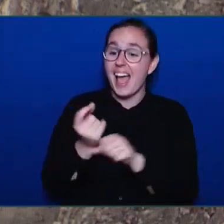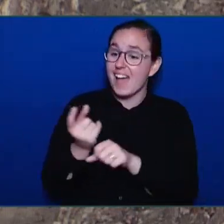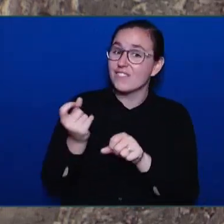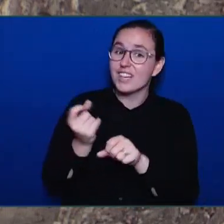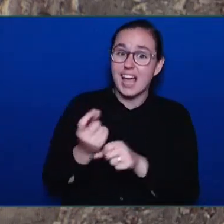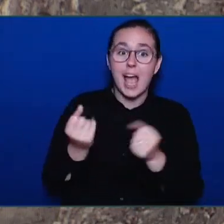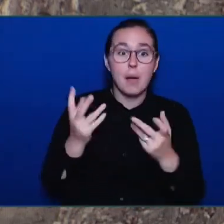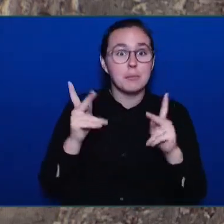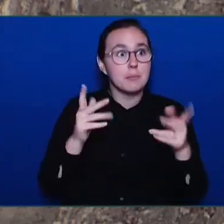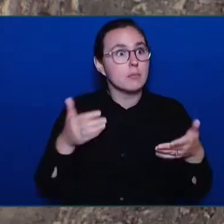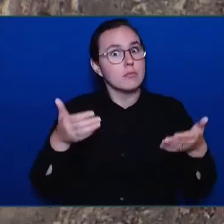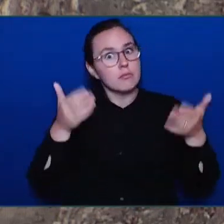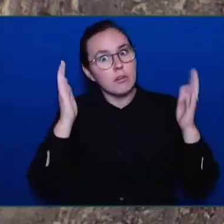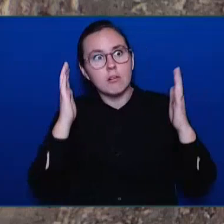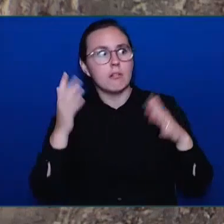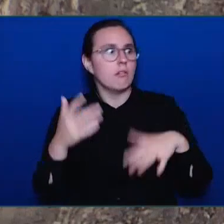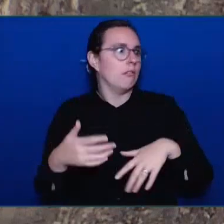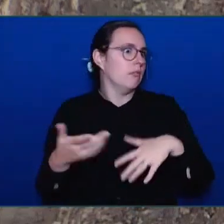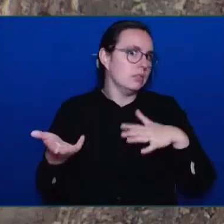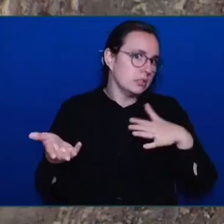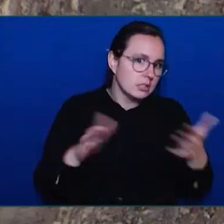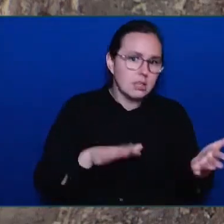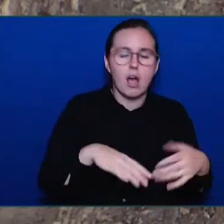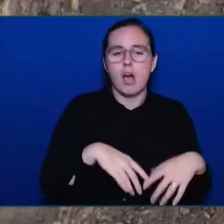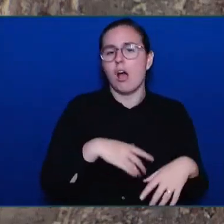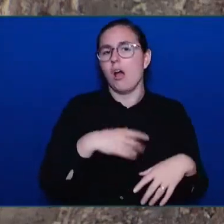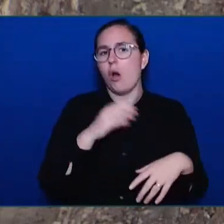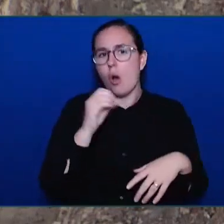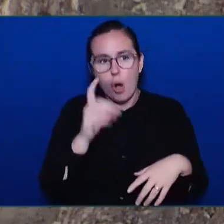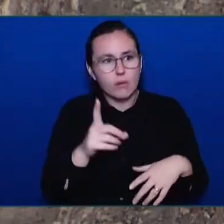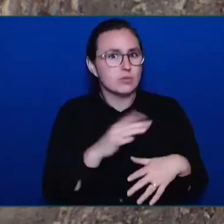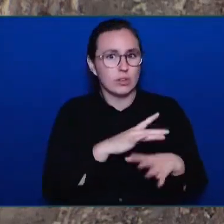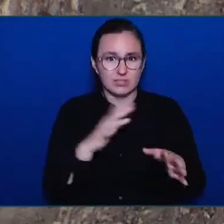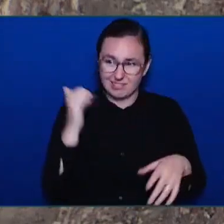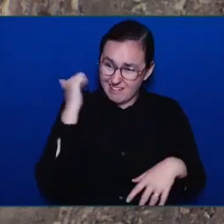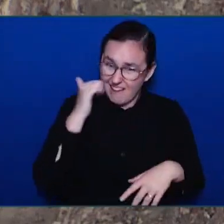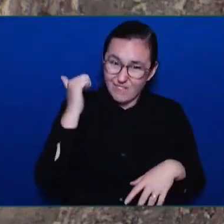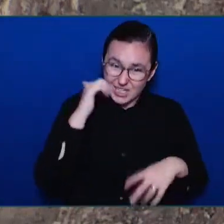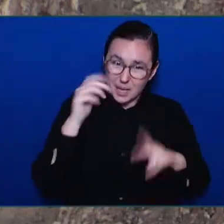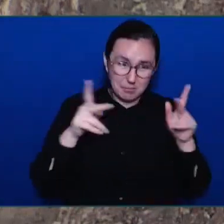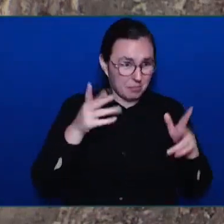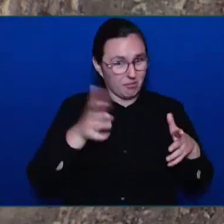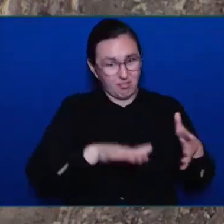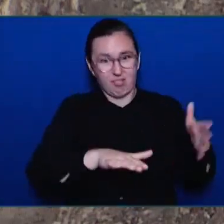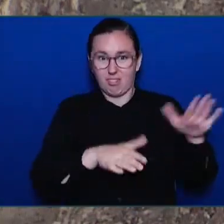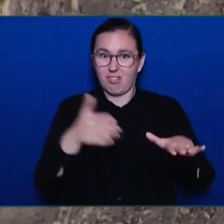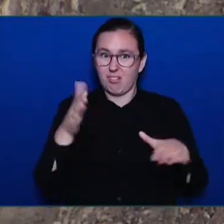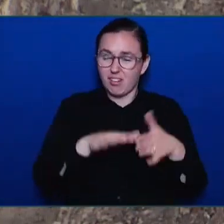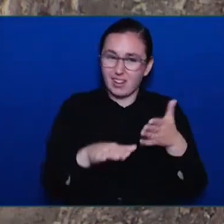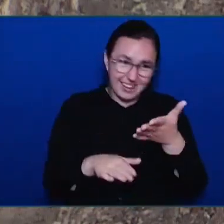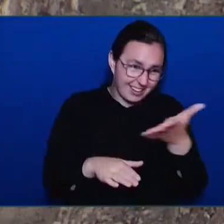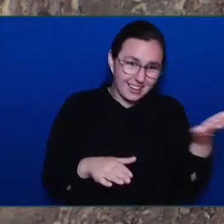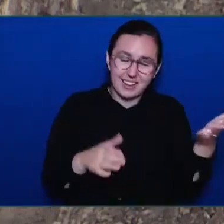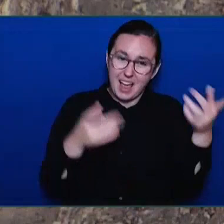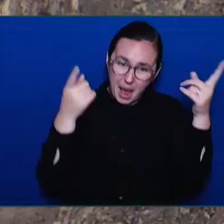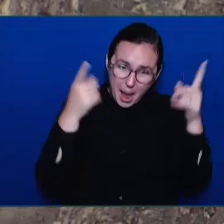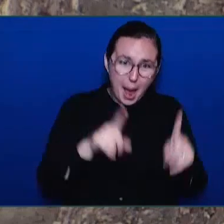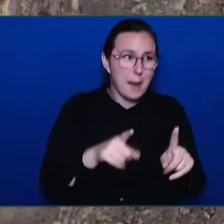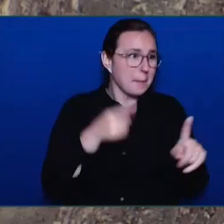day, there is nobody I talk to, nobody, that looks around and thinks that the system we currently have operating is working.